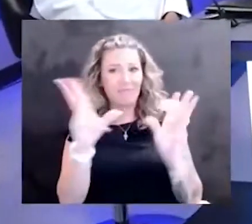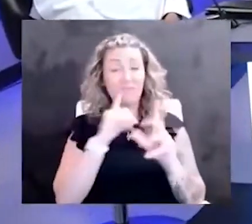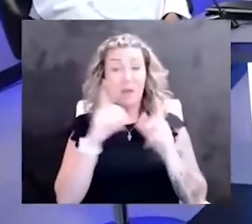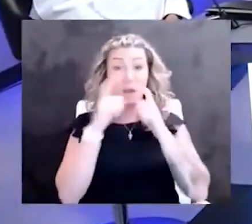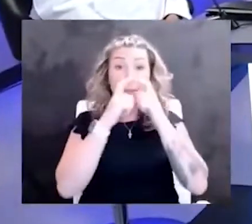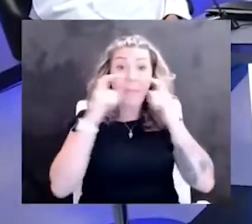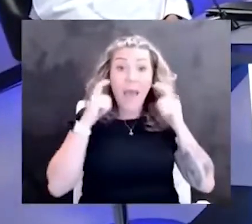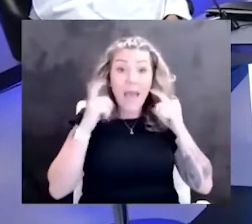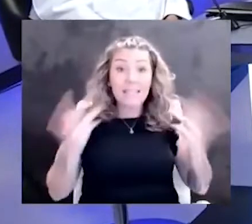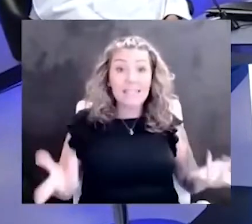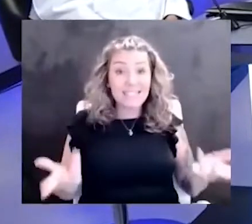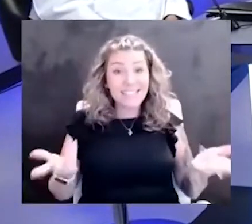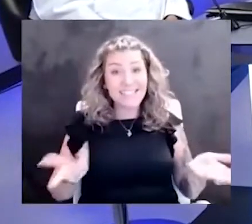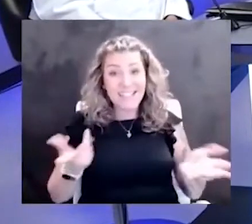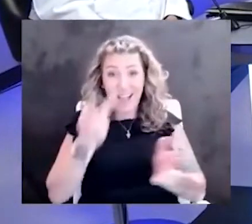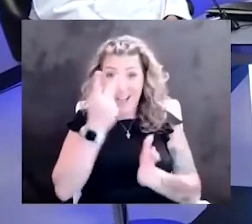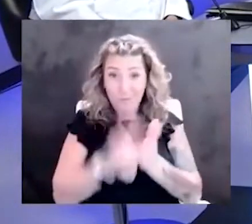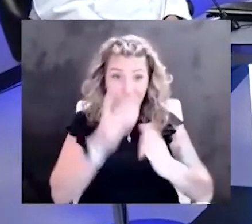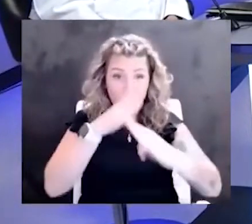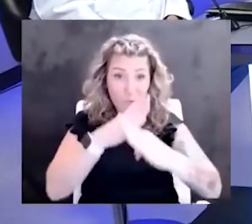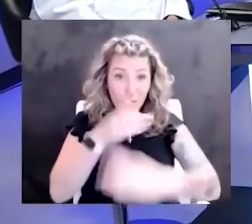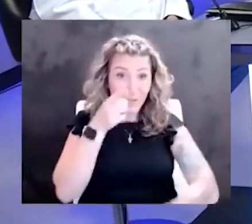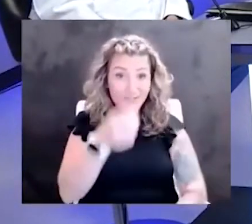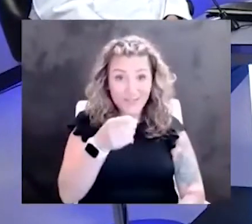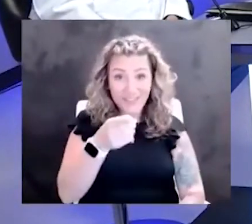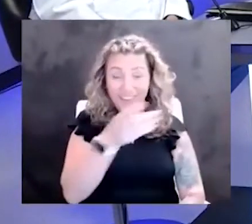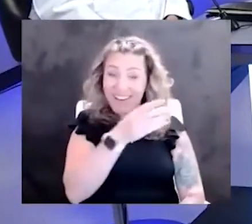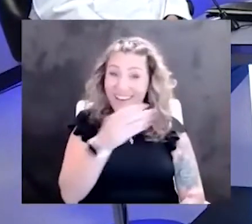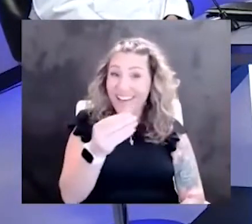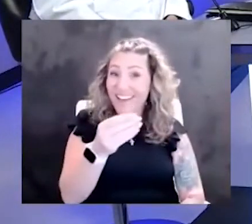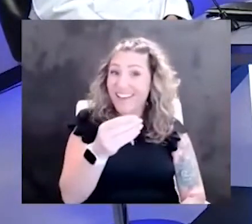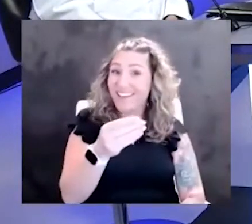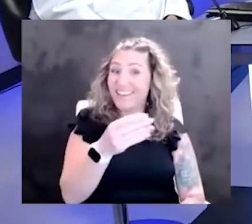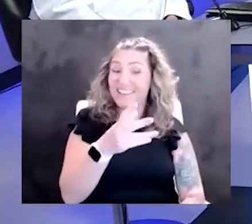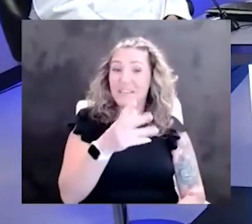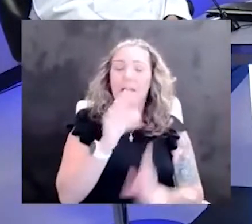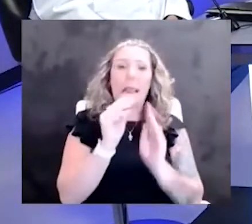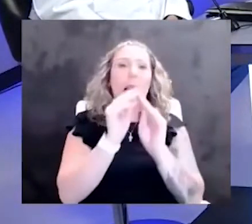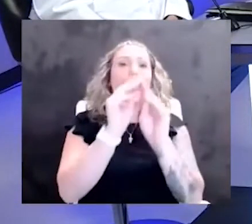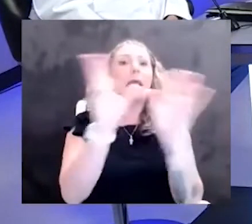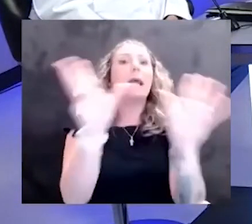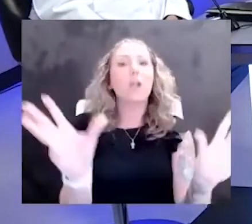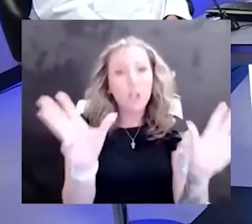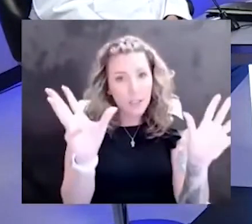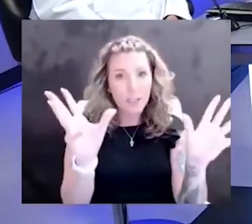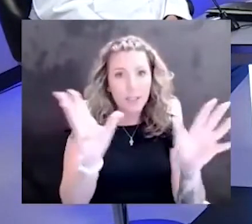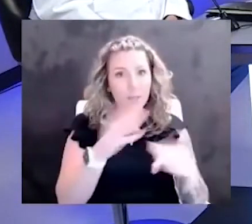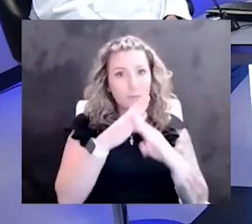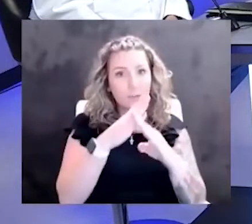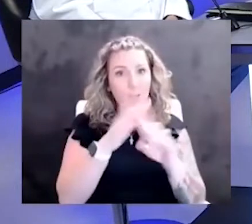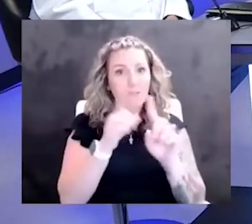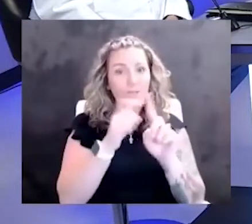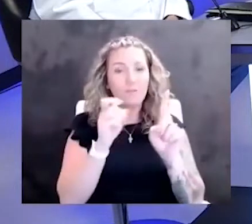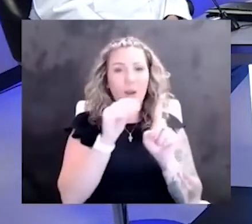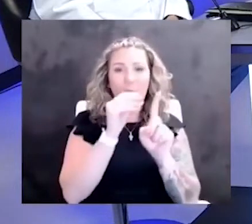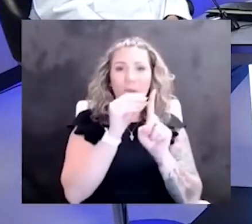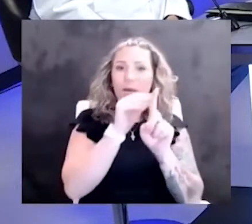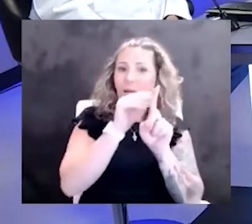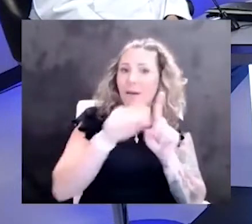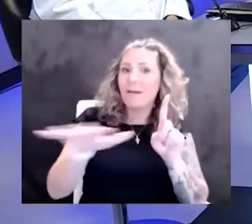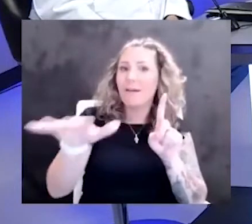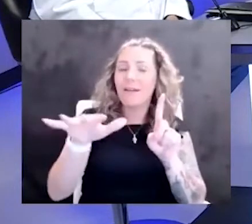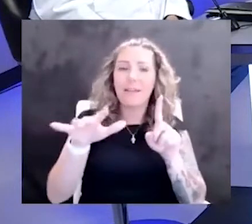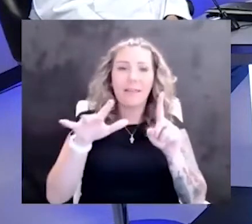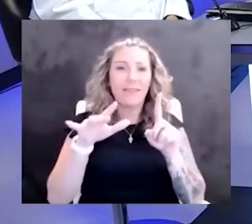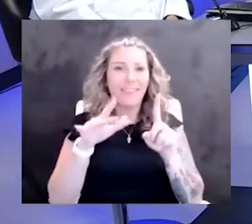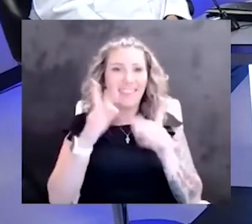both protect you from getting the virus, and clearly they protect you from giving the virus. So really, it's better in